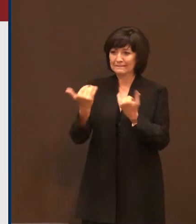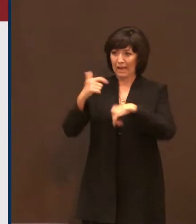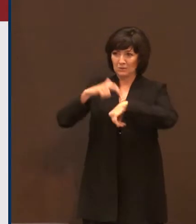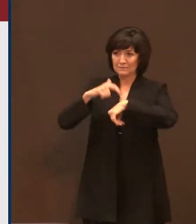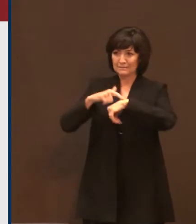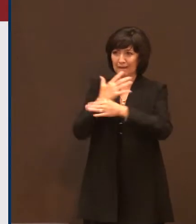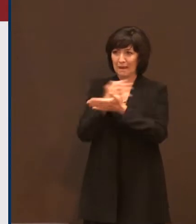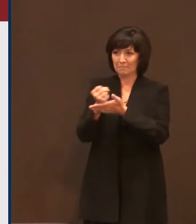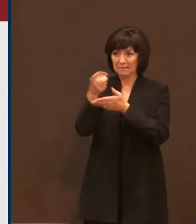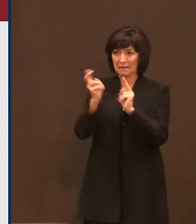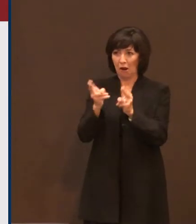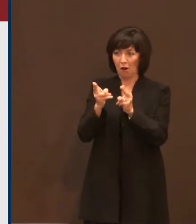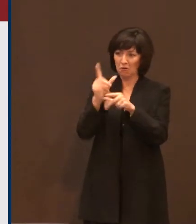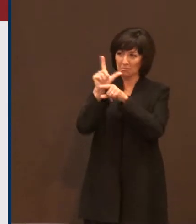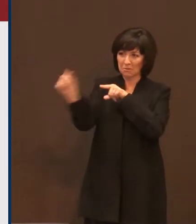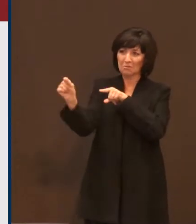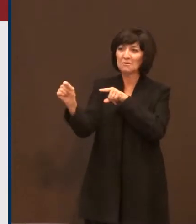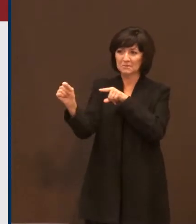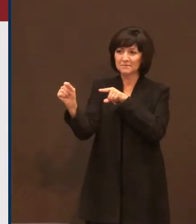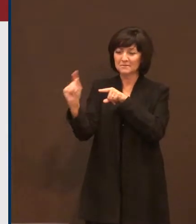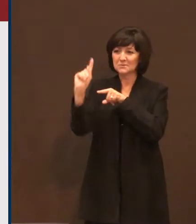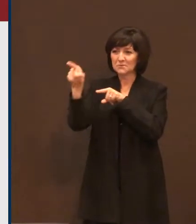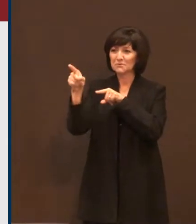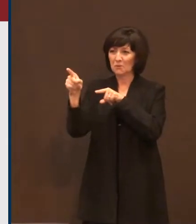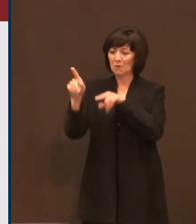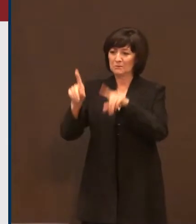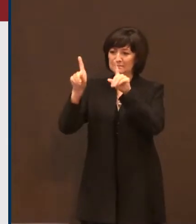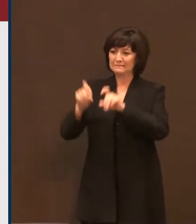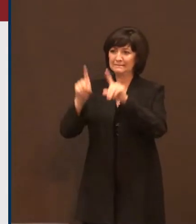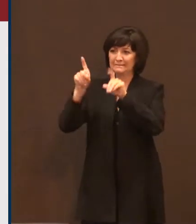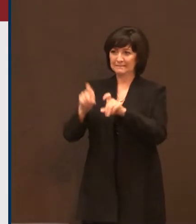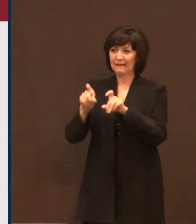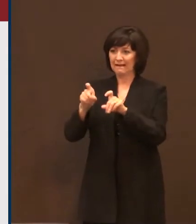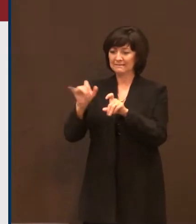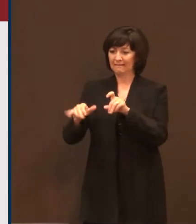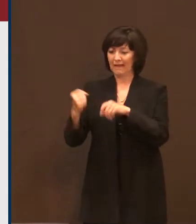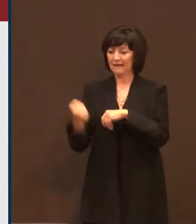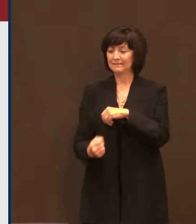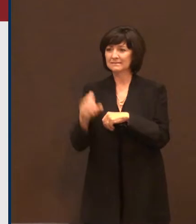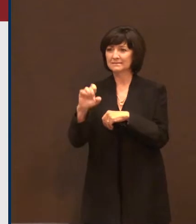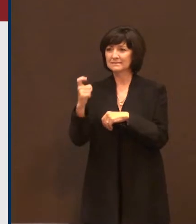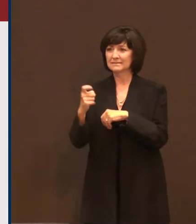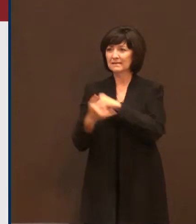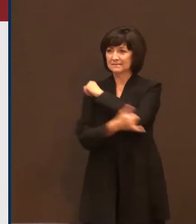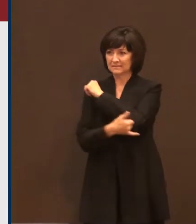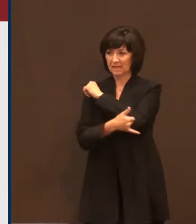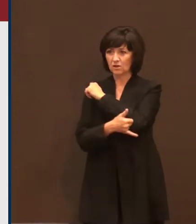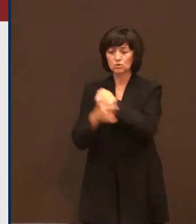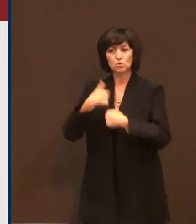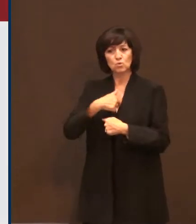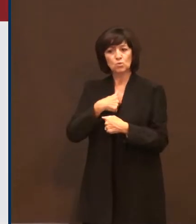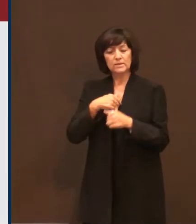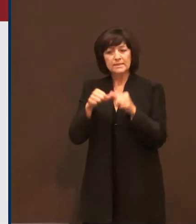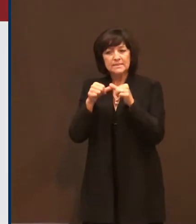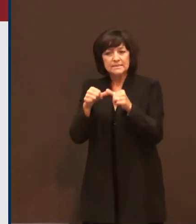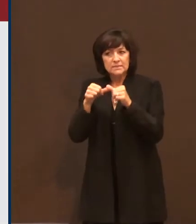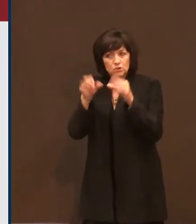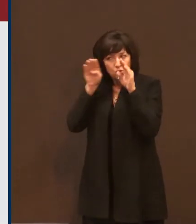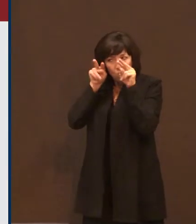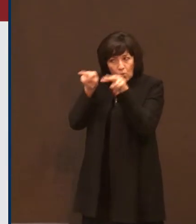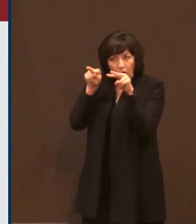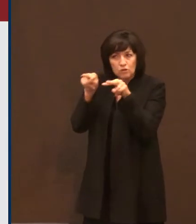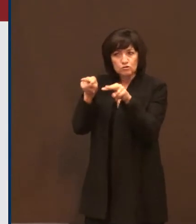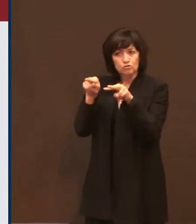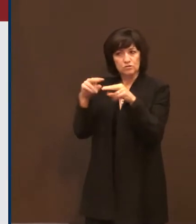hurry up. We continue to focus on the condition there. And then the breakdown in terms of